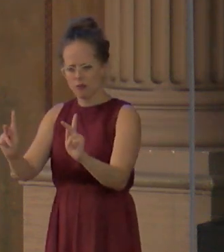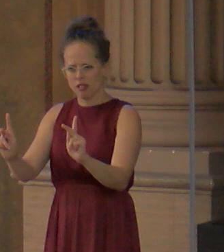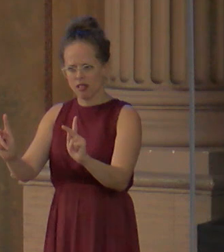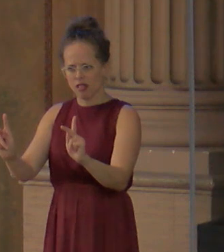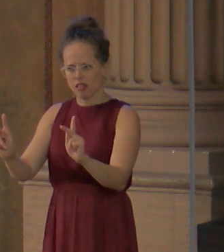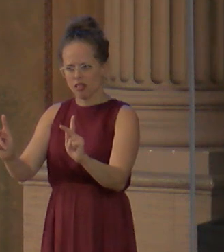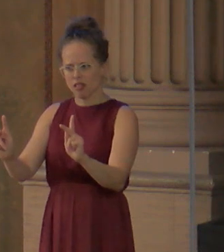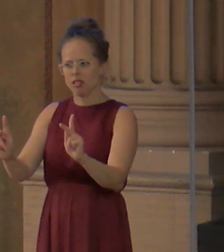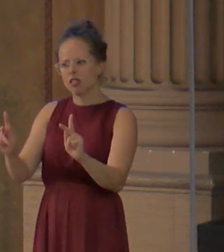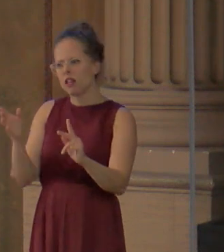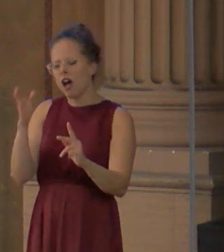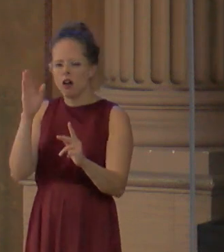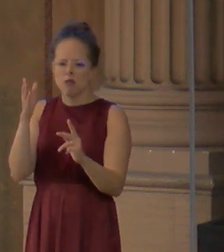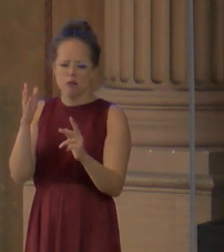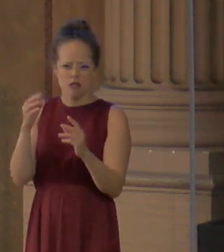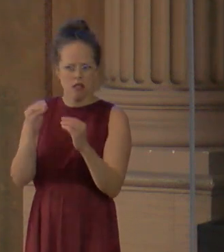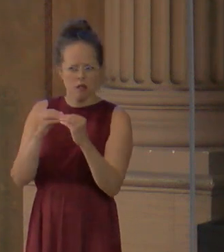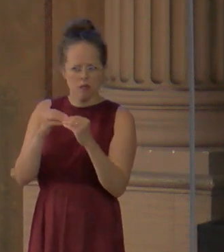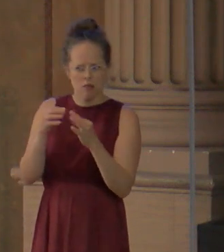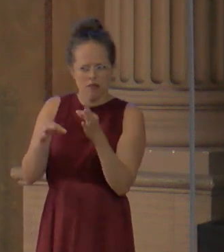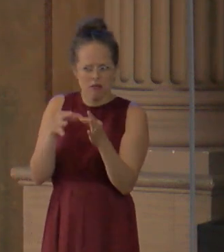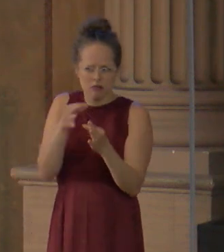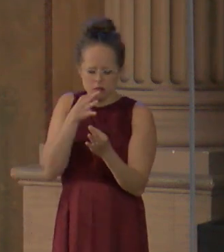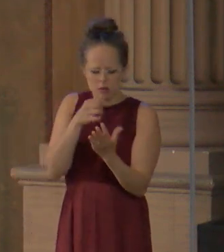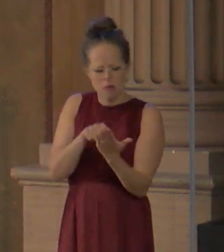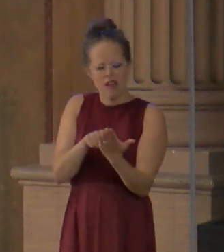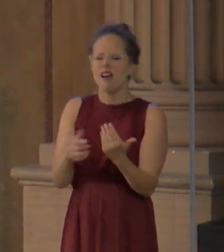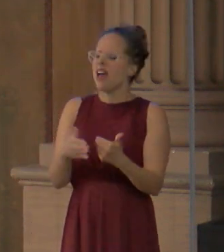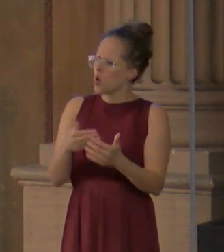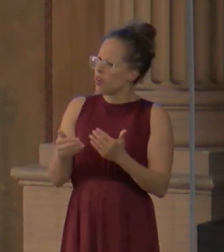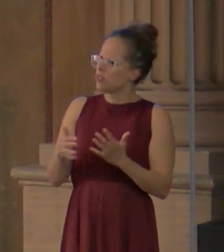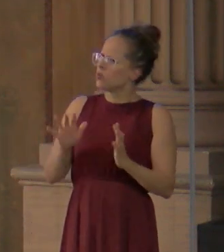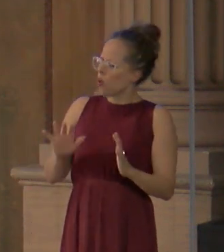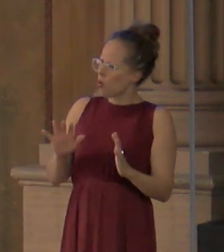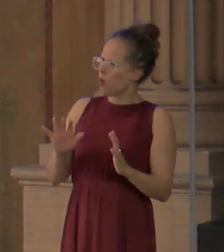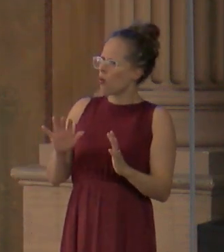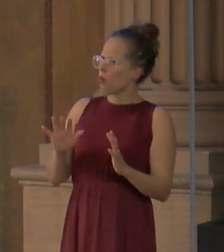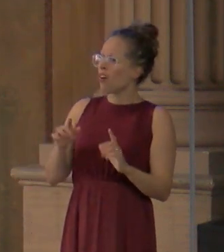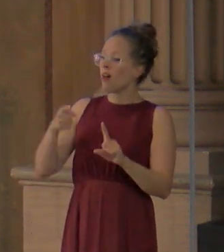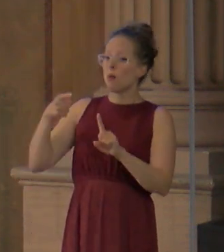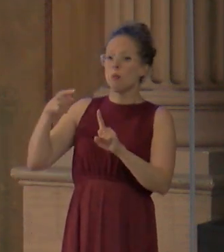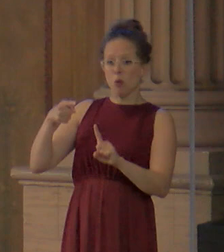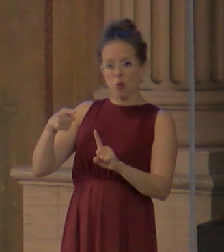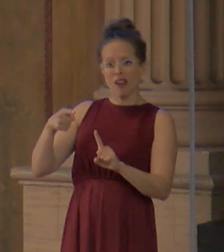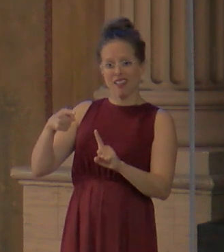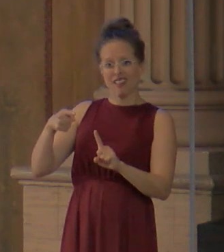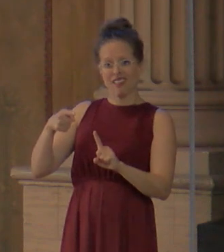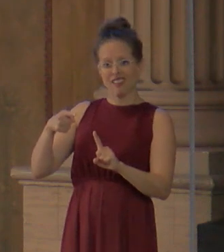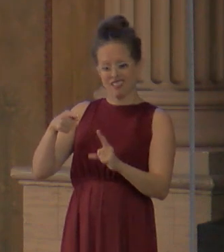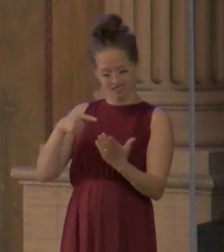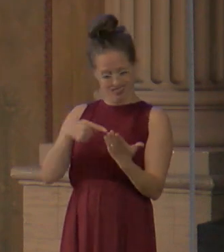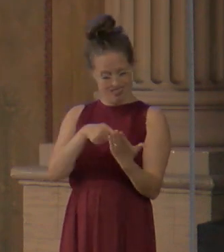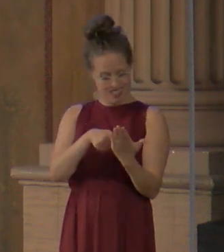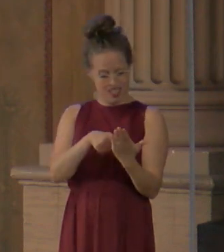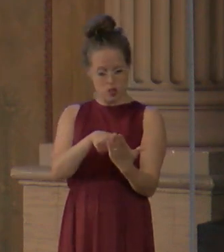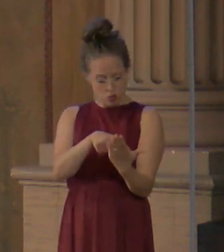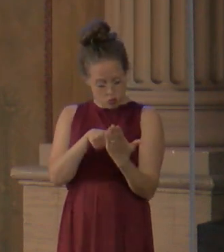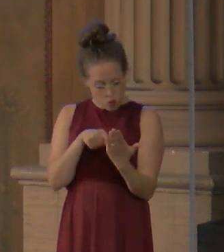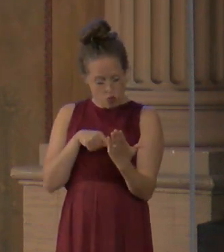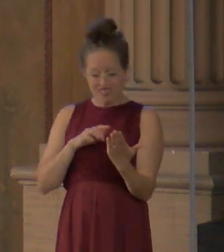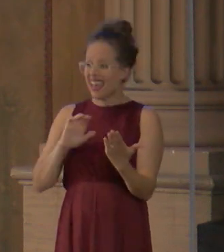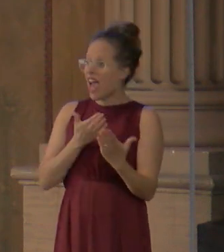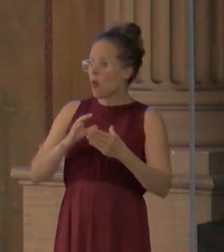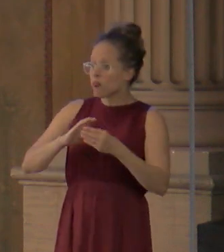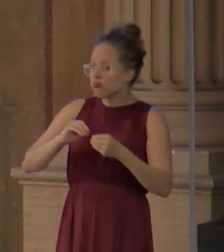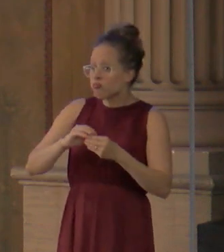to these general characteristics in just a sec. But we should just recognize that first, that our speech says far more about us than